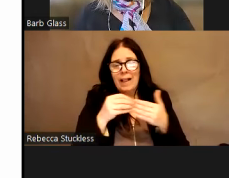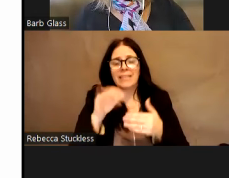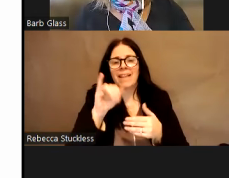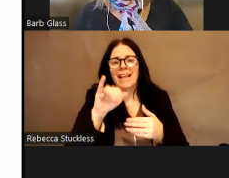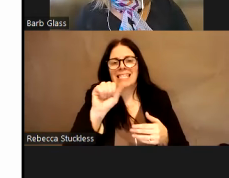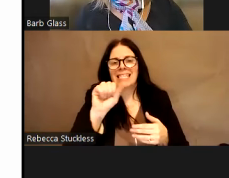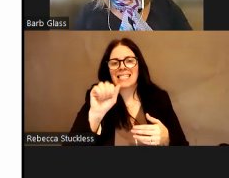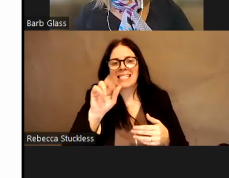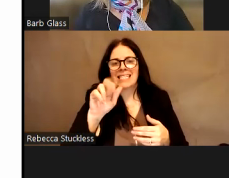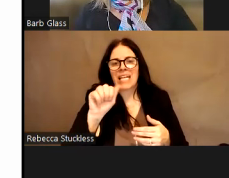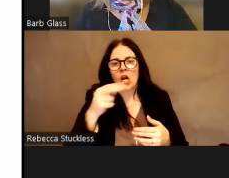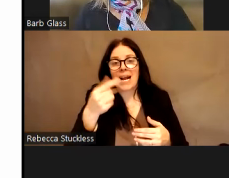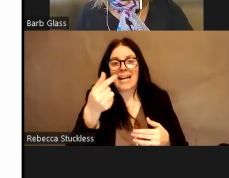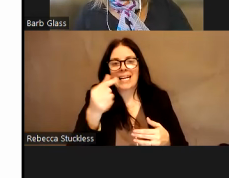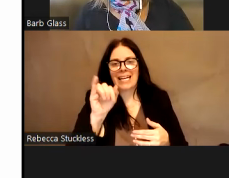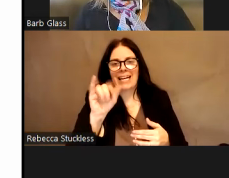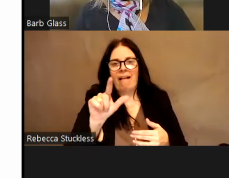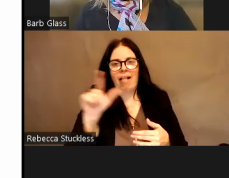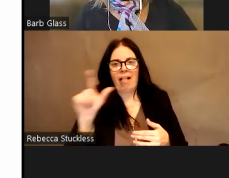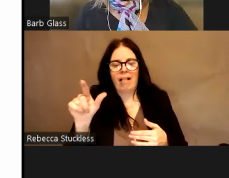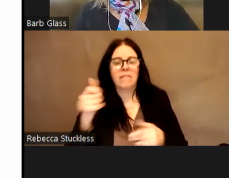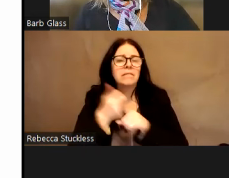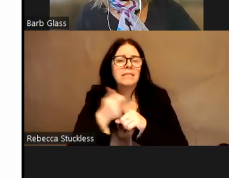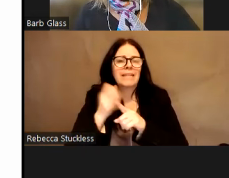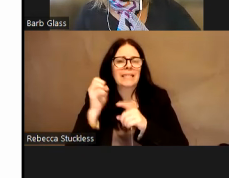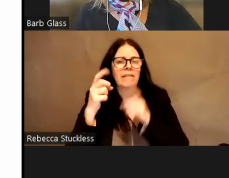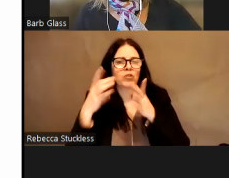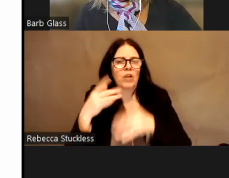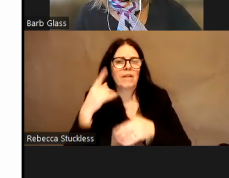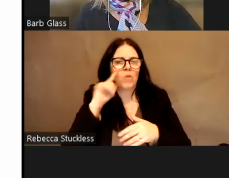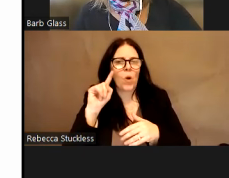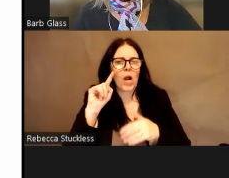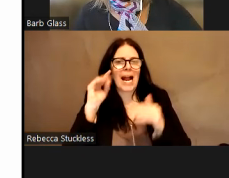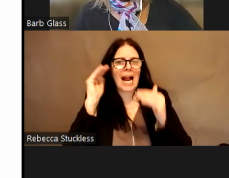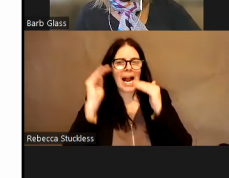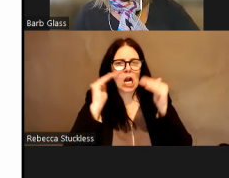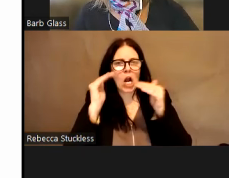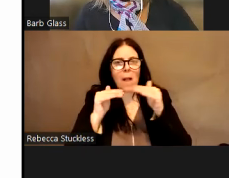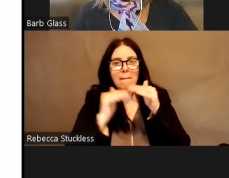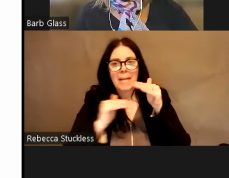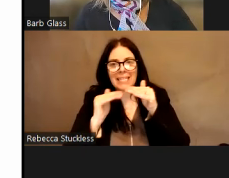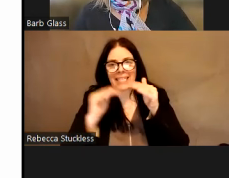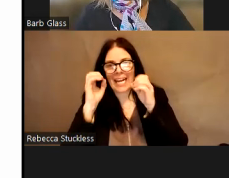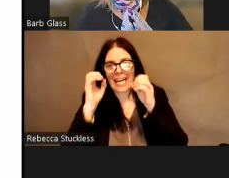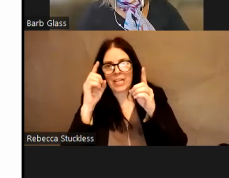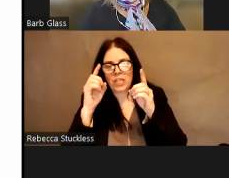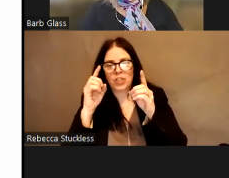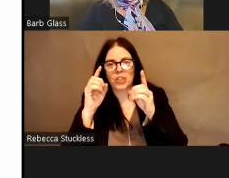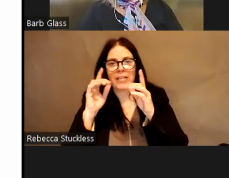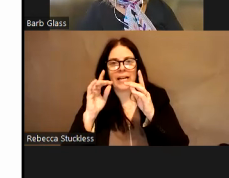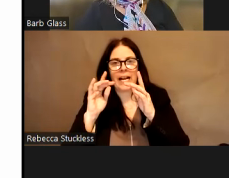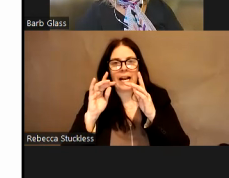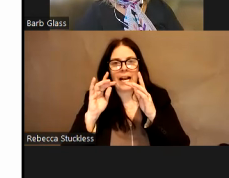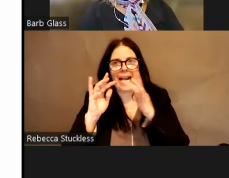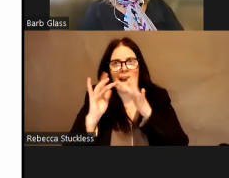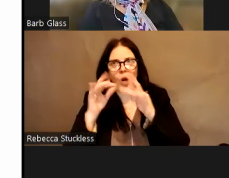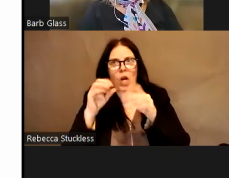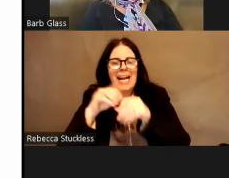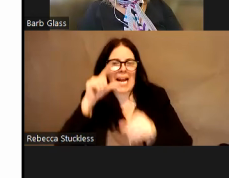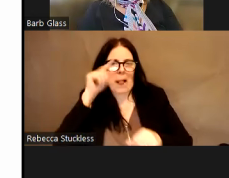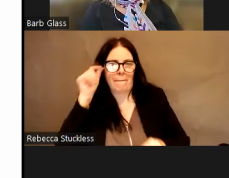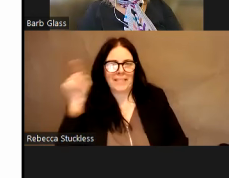Gill. And Sarah is the executive director of the Adult Basic Education Network in Hamilton.